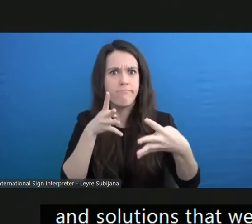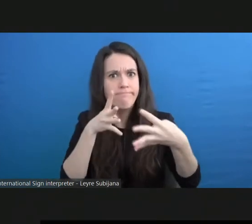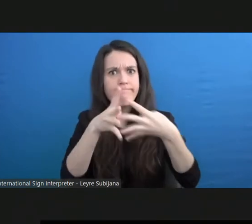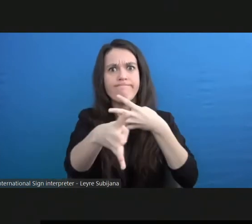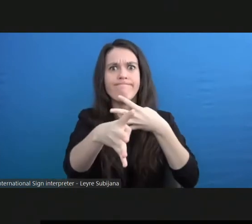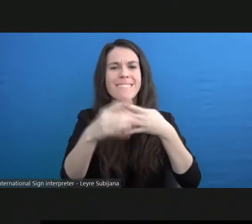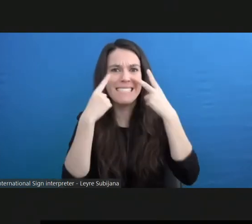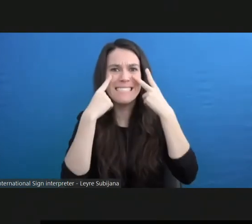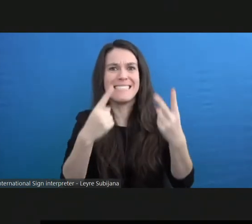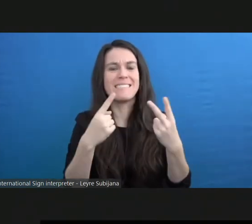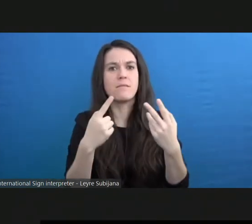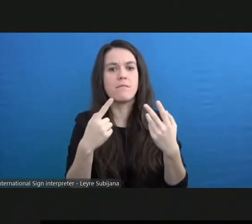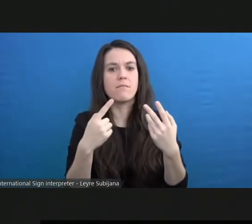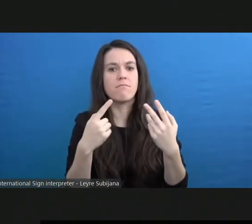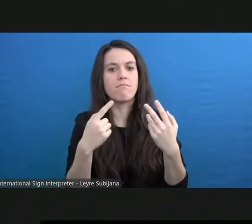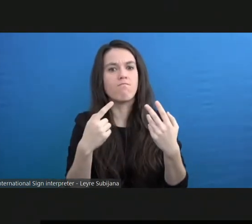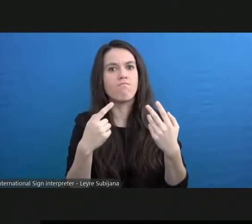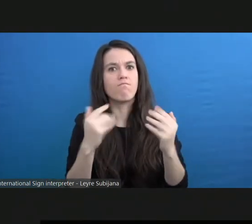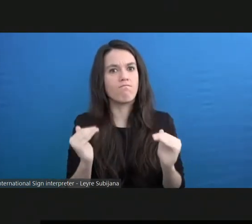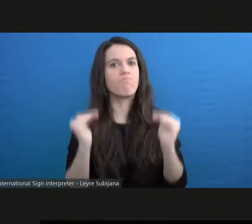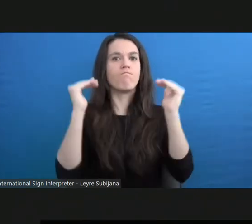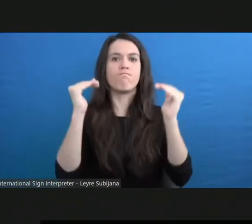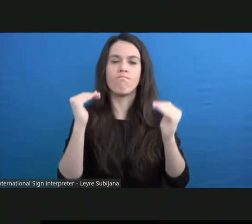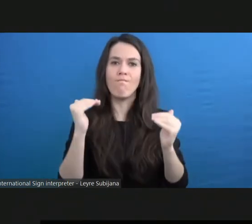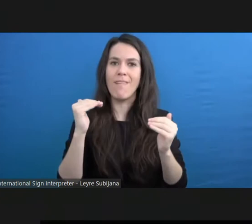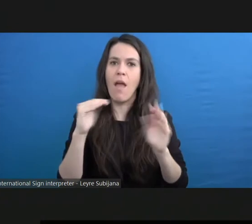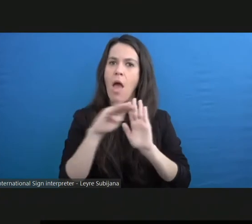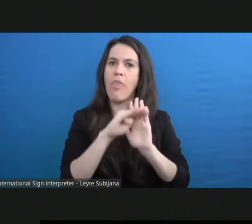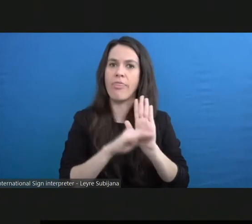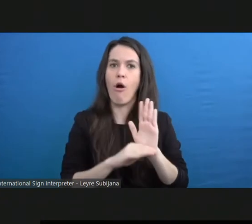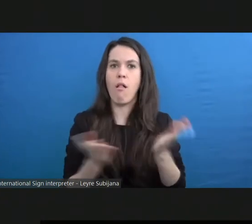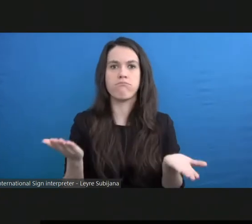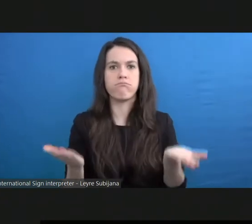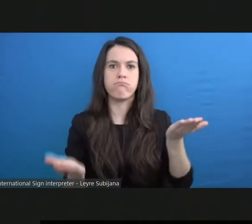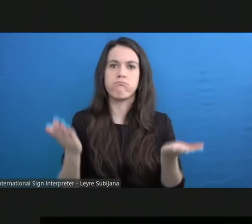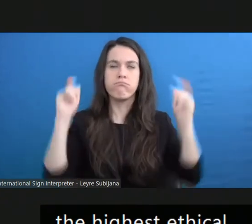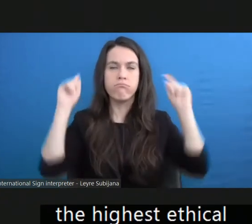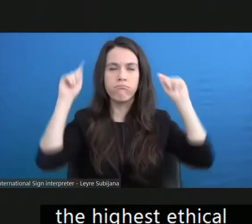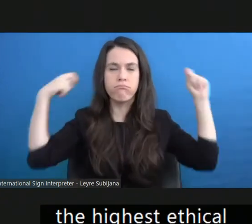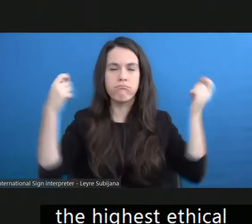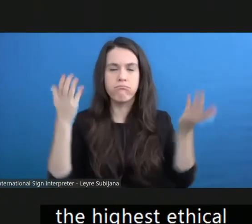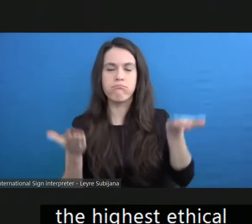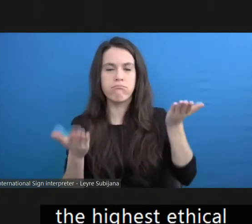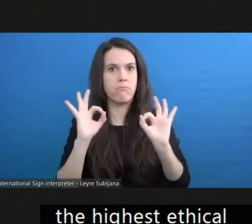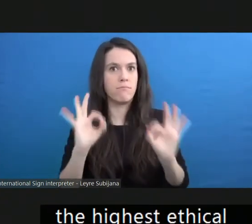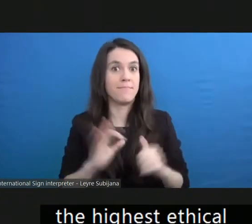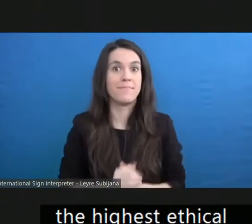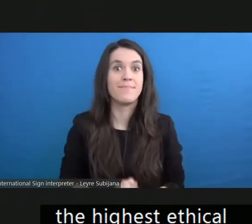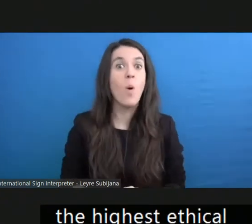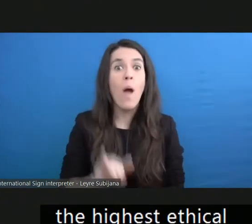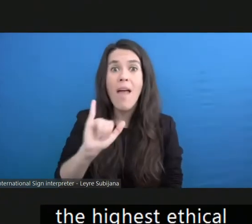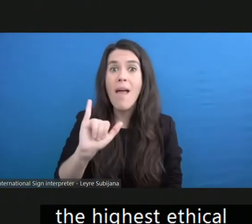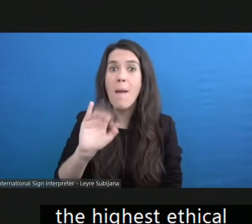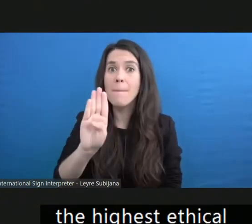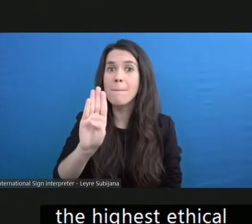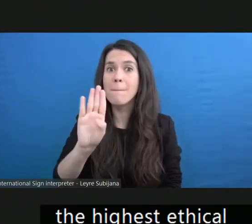matches the highest ethical standards possible. And you know, basically, IBM has a